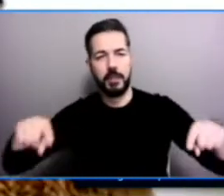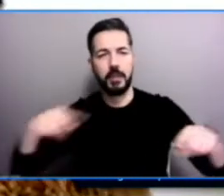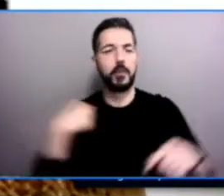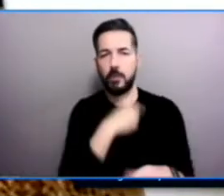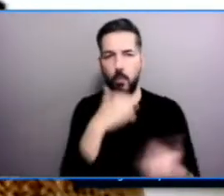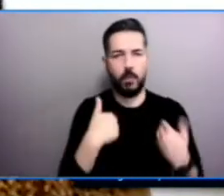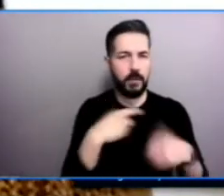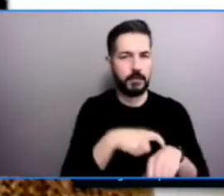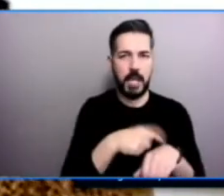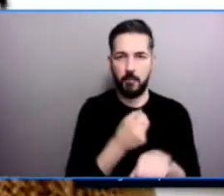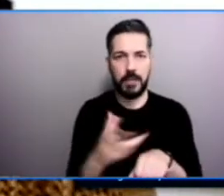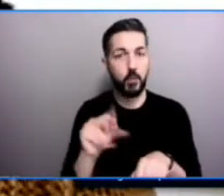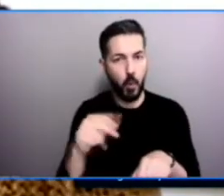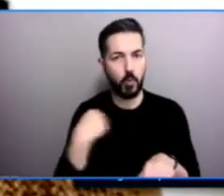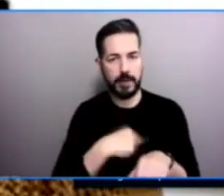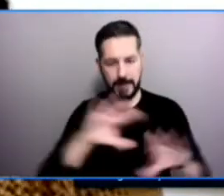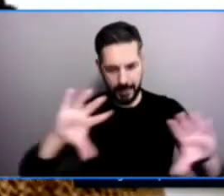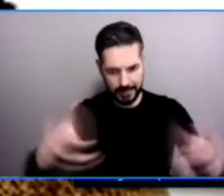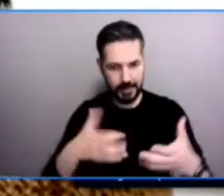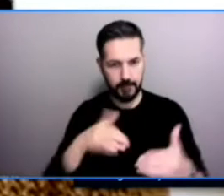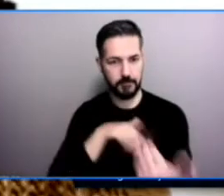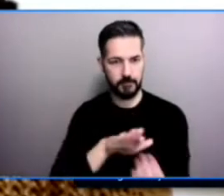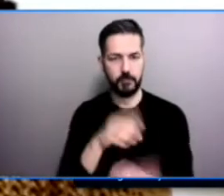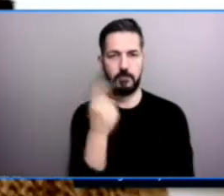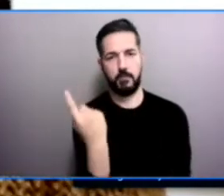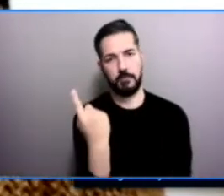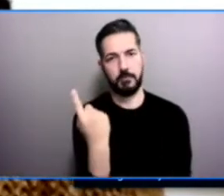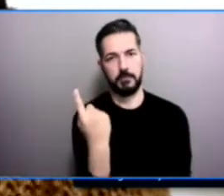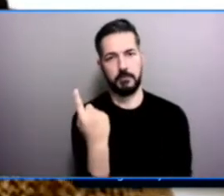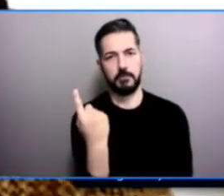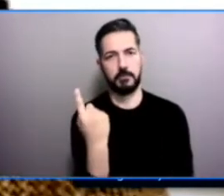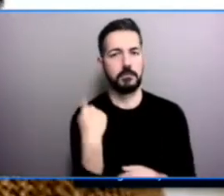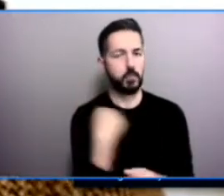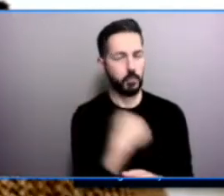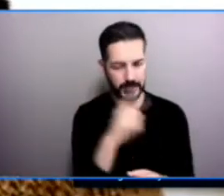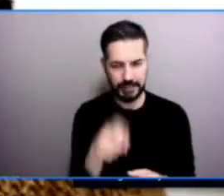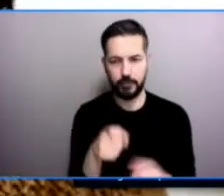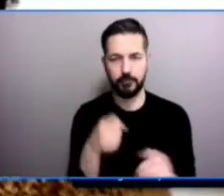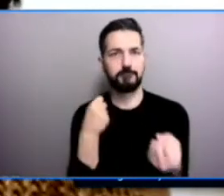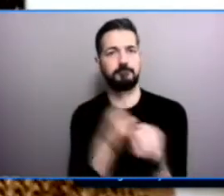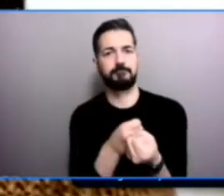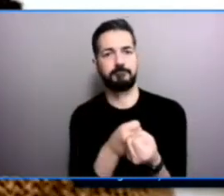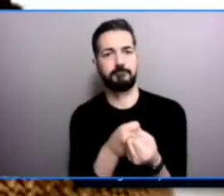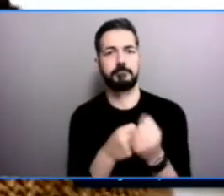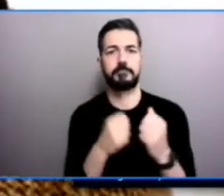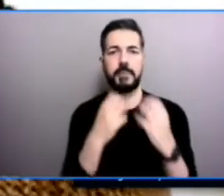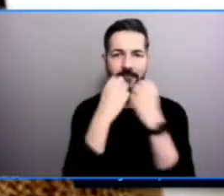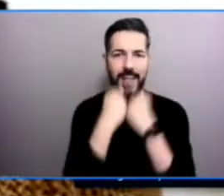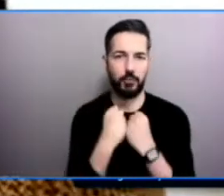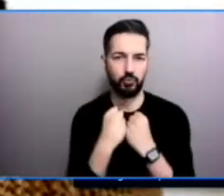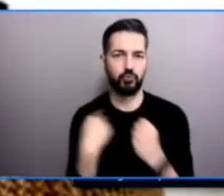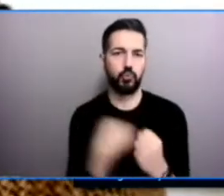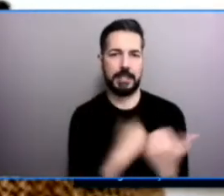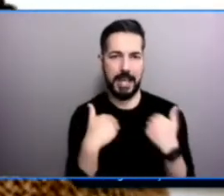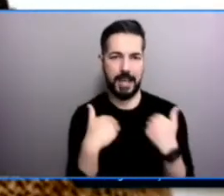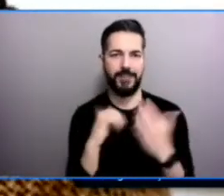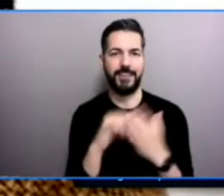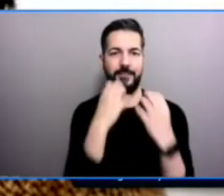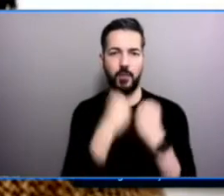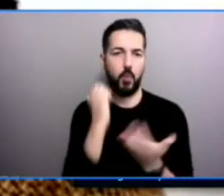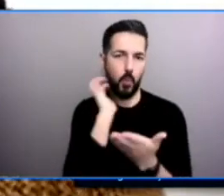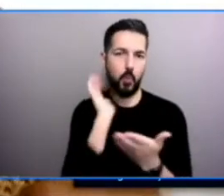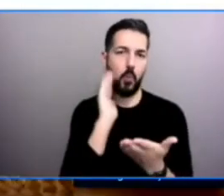the needs, just listen to women of color. We're laying out very clearly what is needed. And we just need